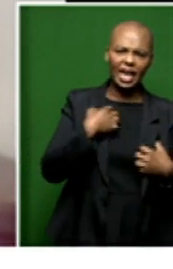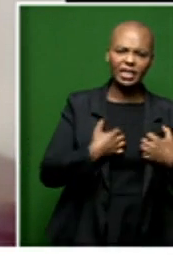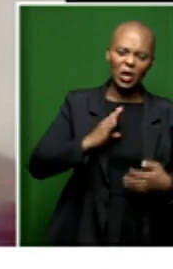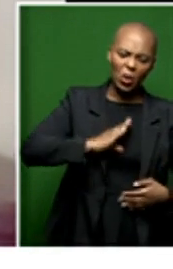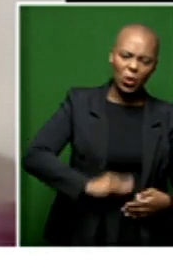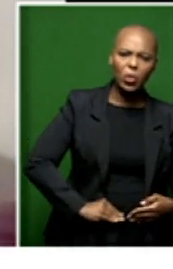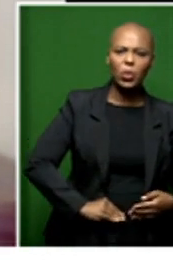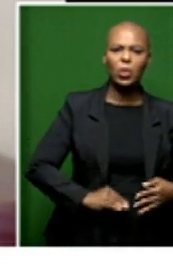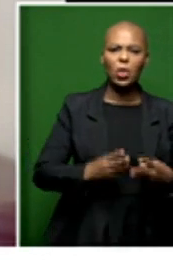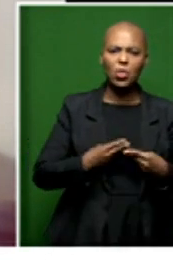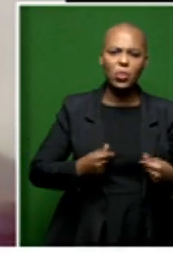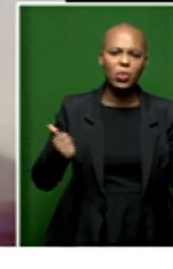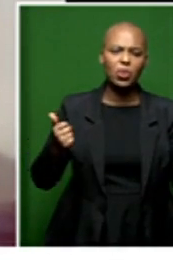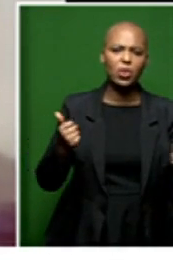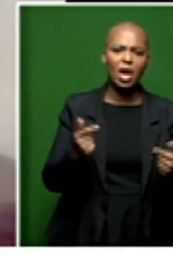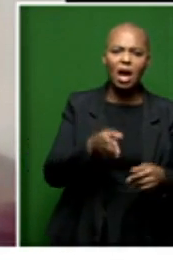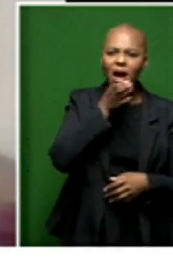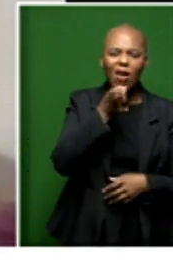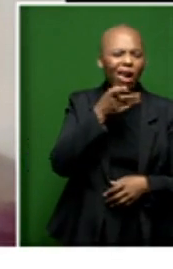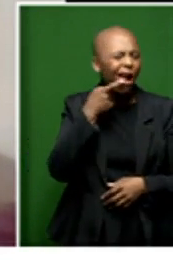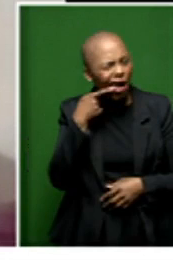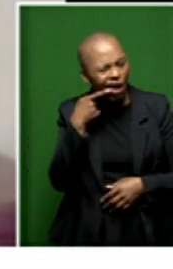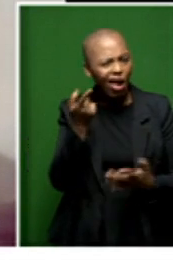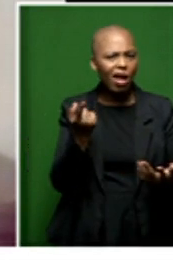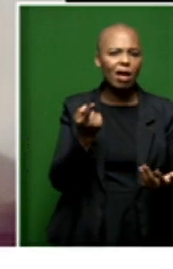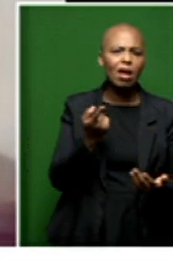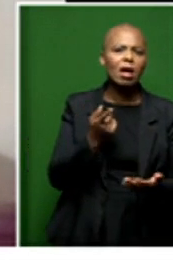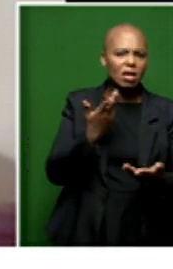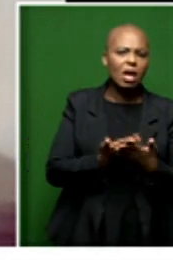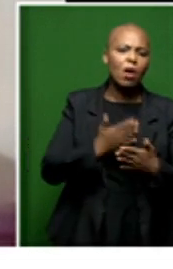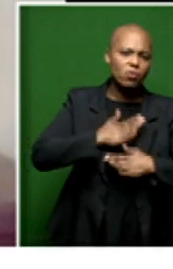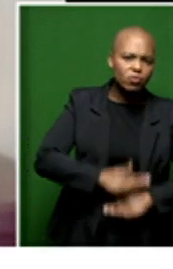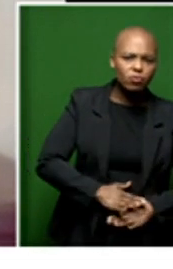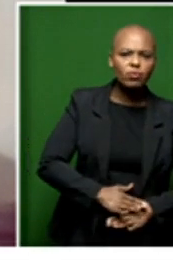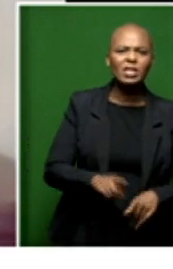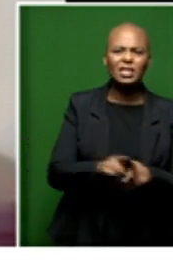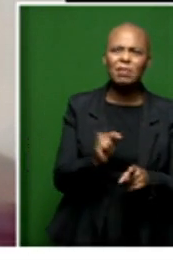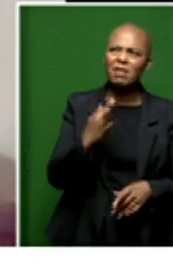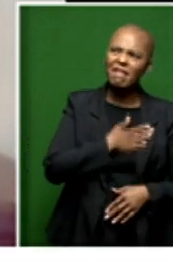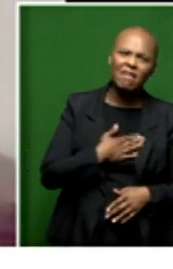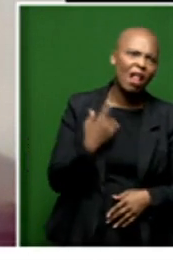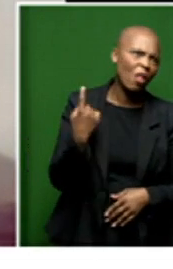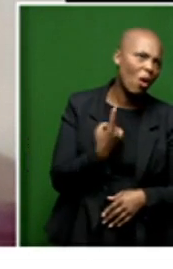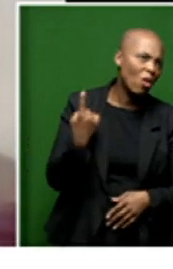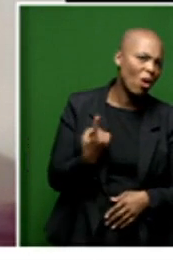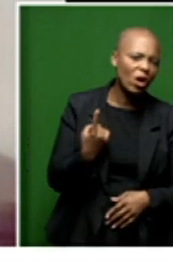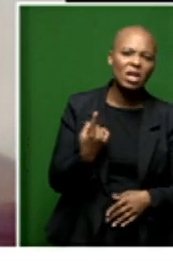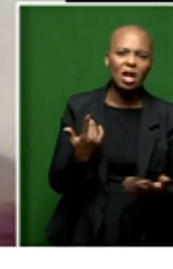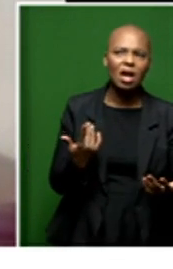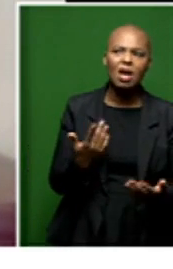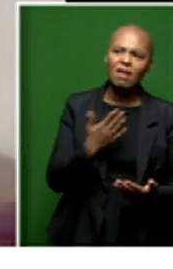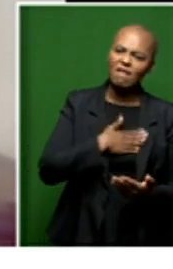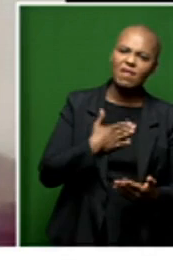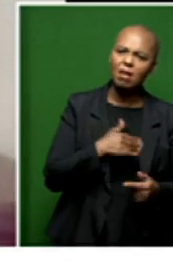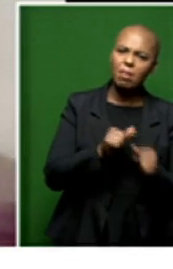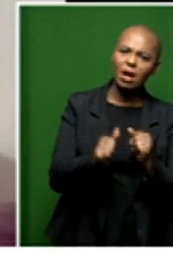alcohol addiction, and even just loneliness. When you join a combat gym like this, you're basically joining a family, a tribe